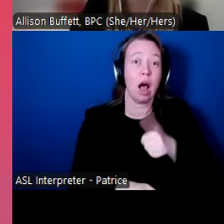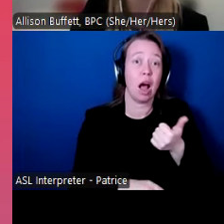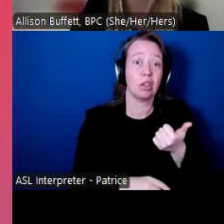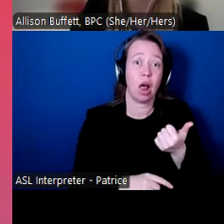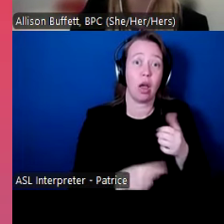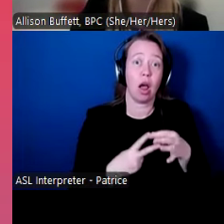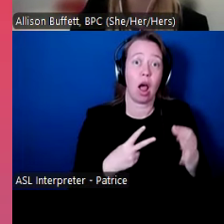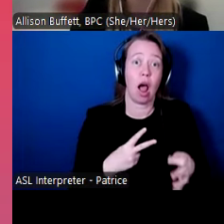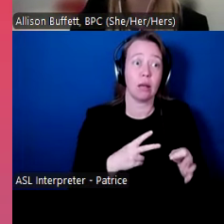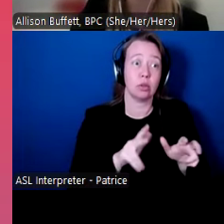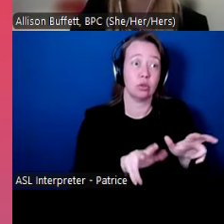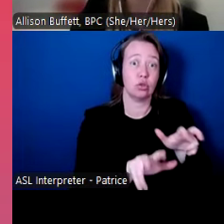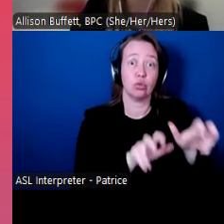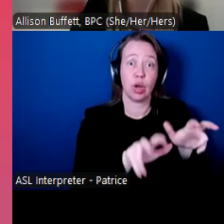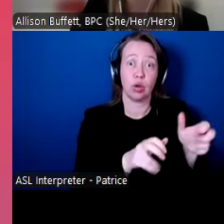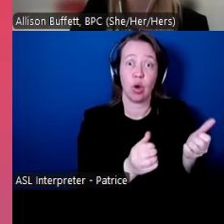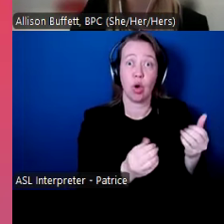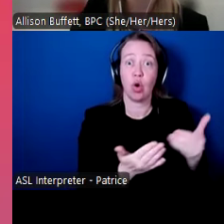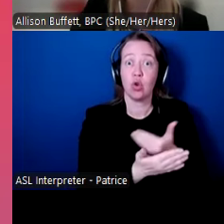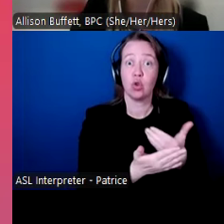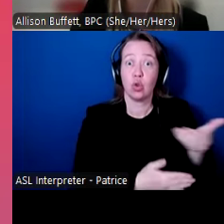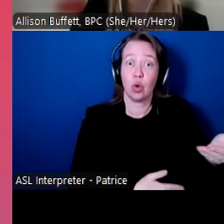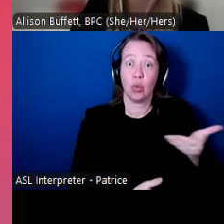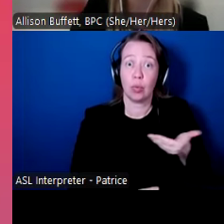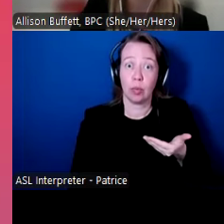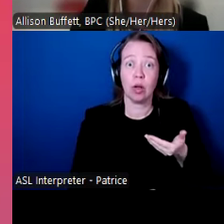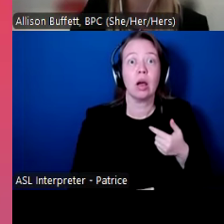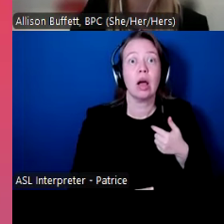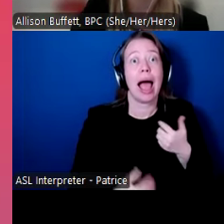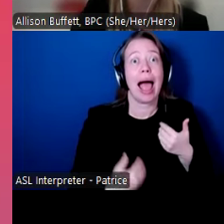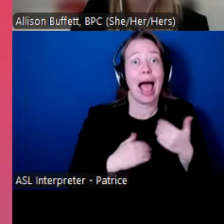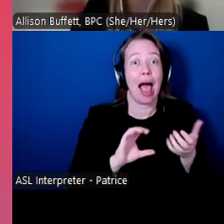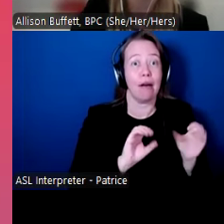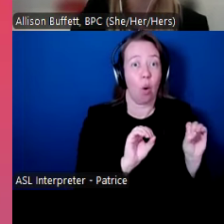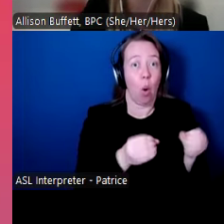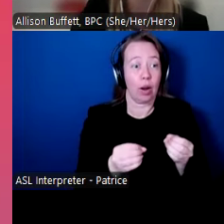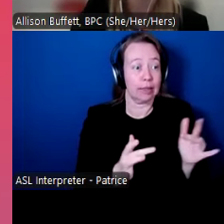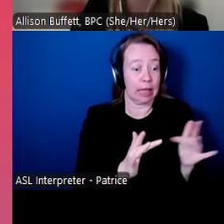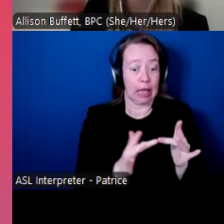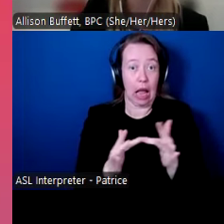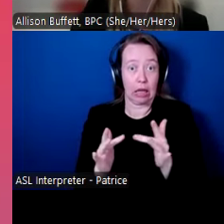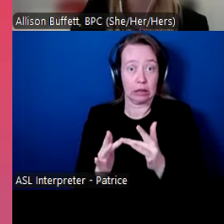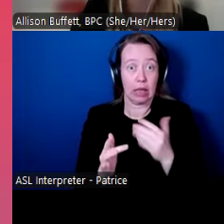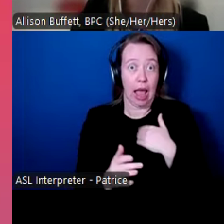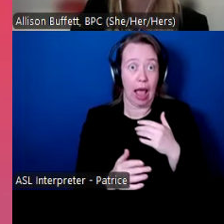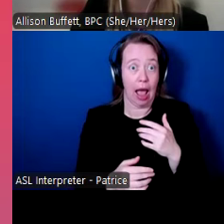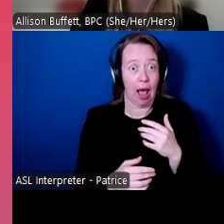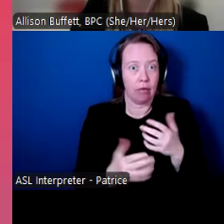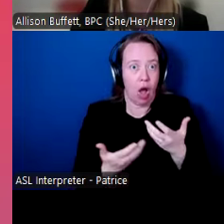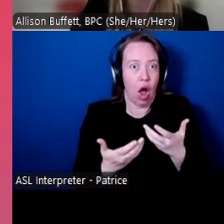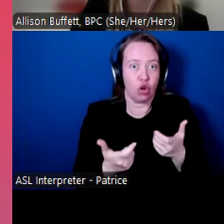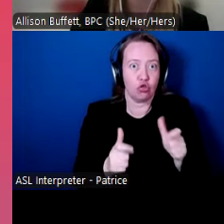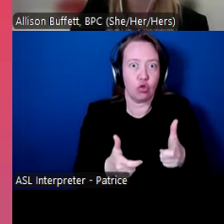establish partnerships with community-based organizations that have networks of potential direct care professionals, such